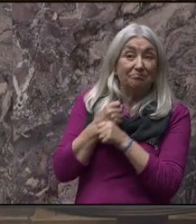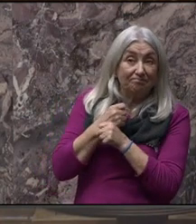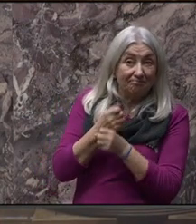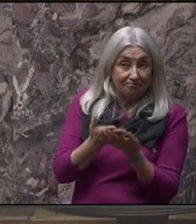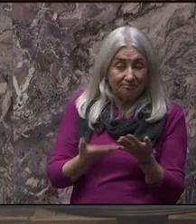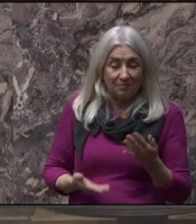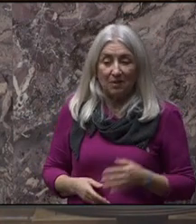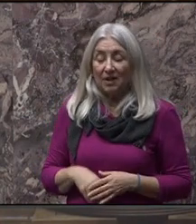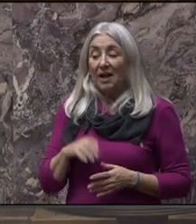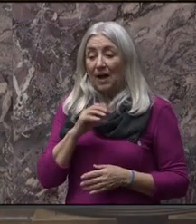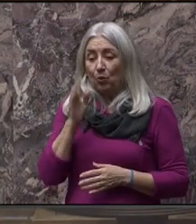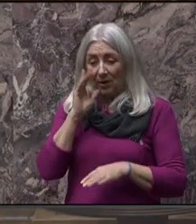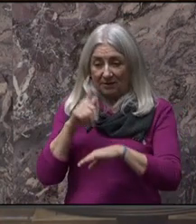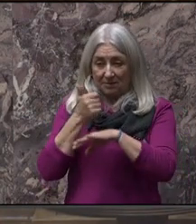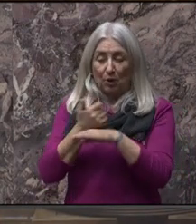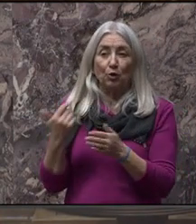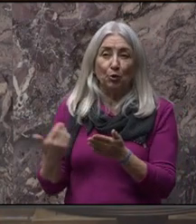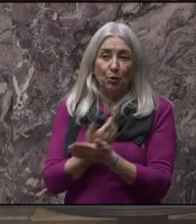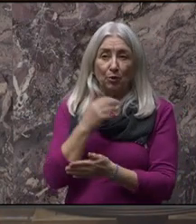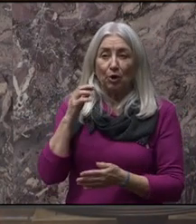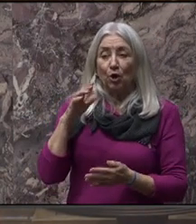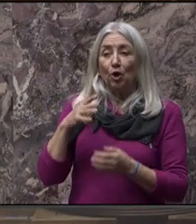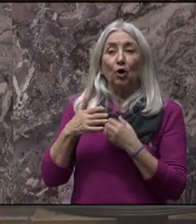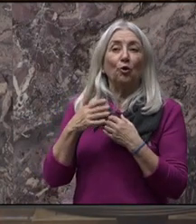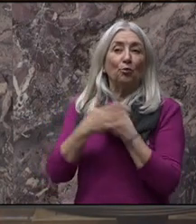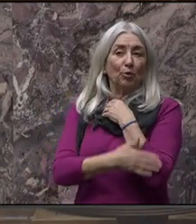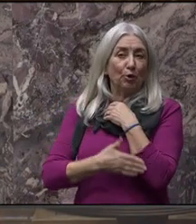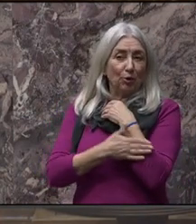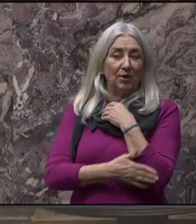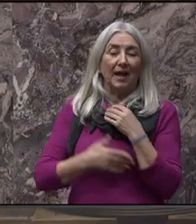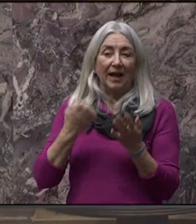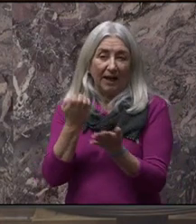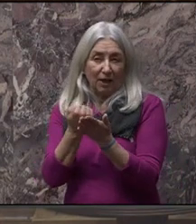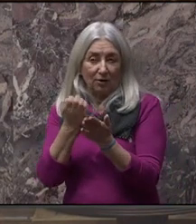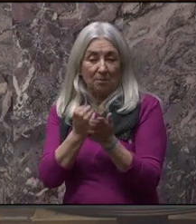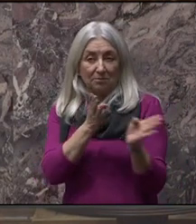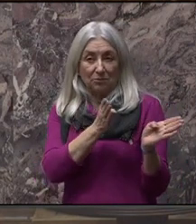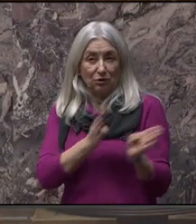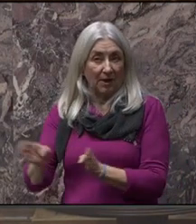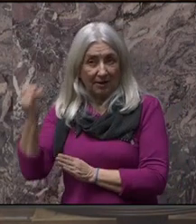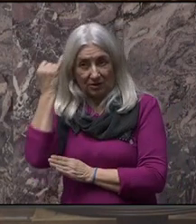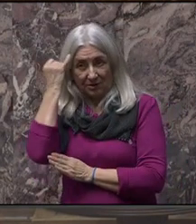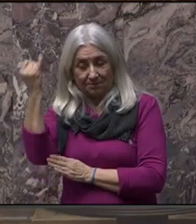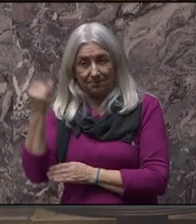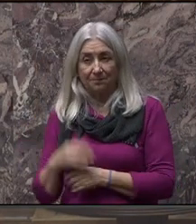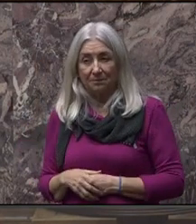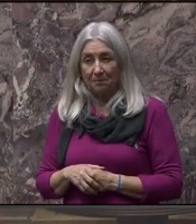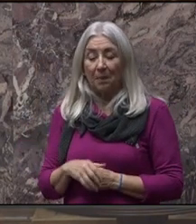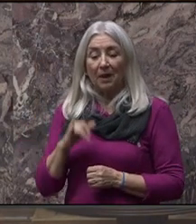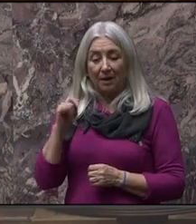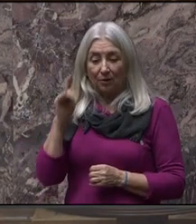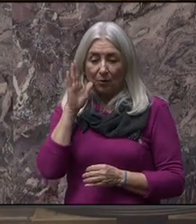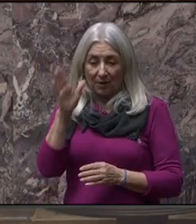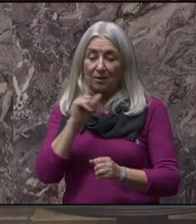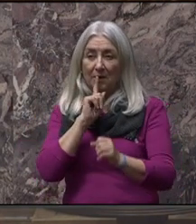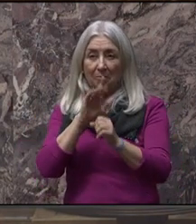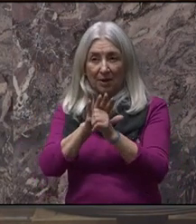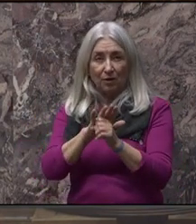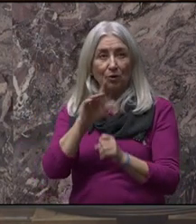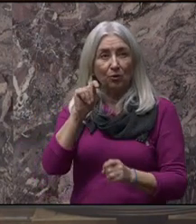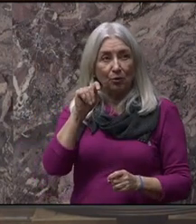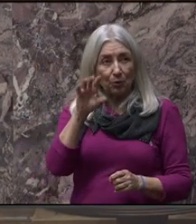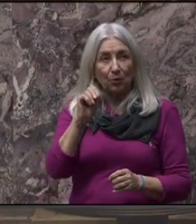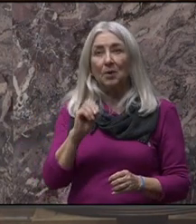implement a new rural economic development strategy. It begins with an unwavering commitment to get to yes on